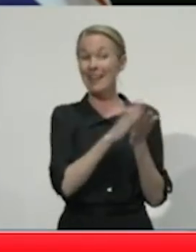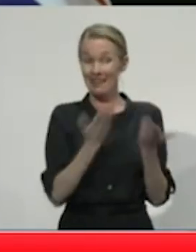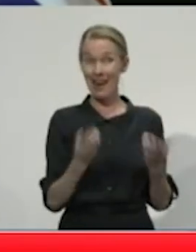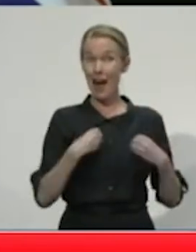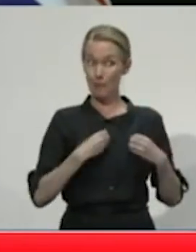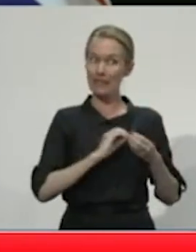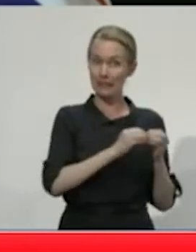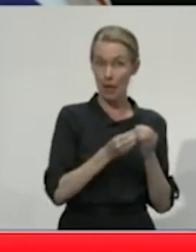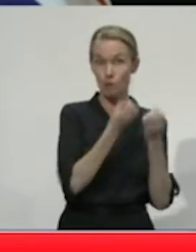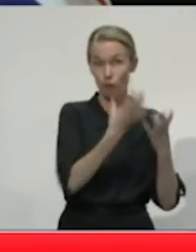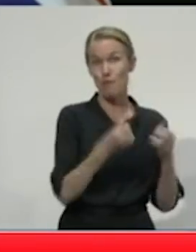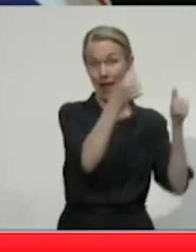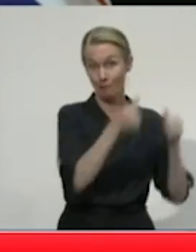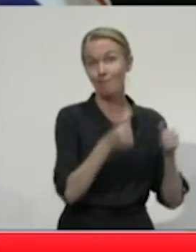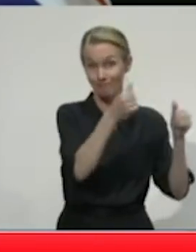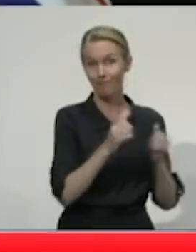at around 10 per minute.